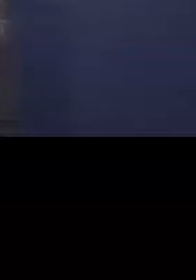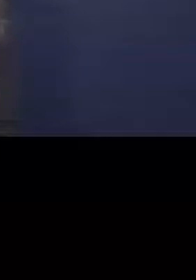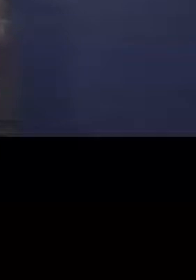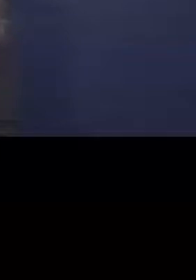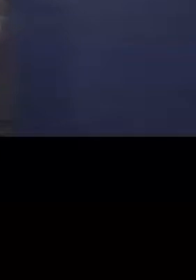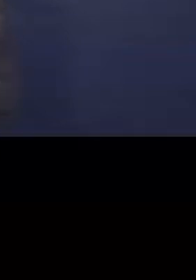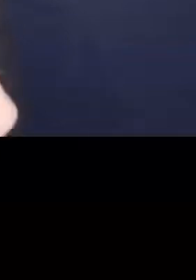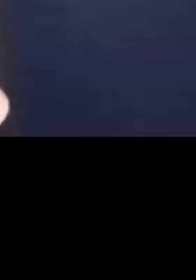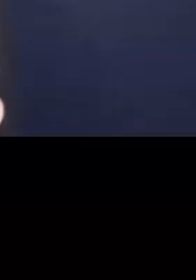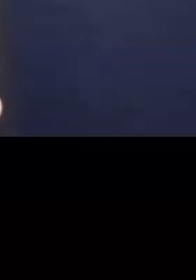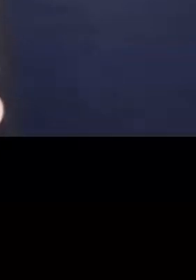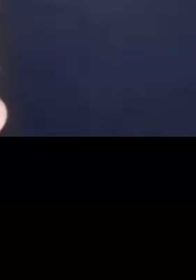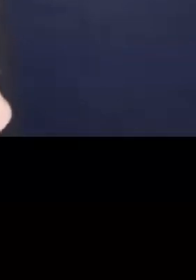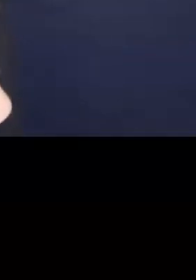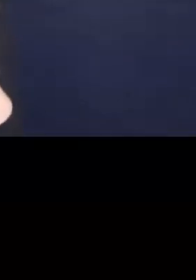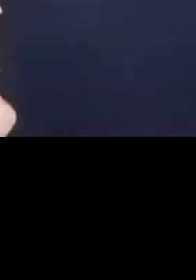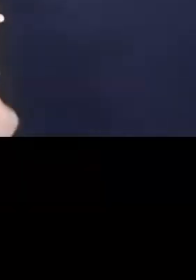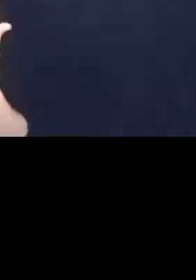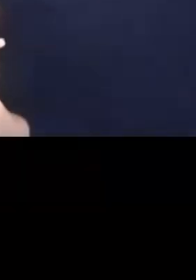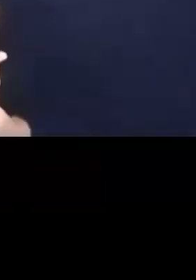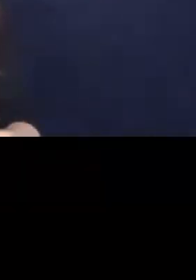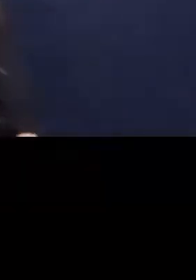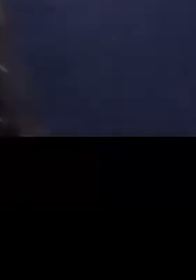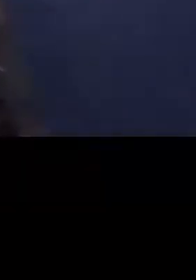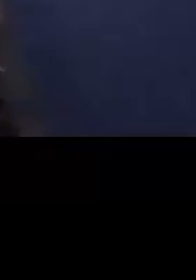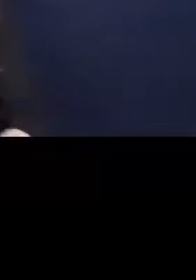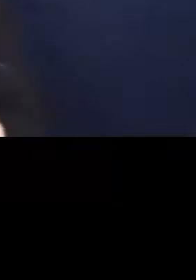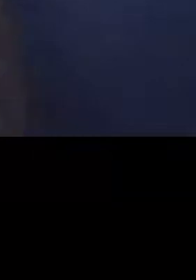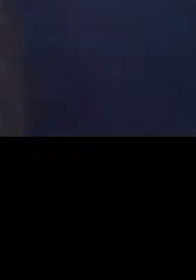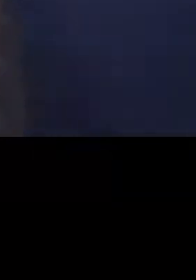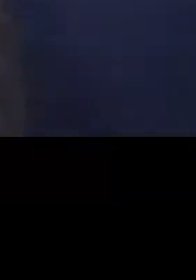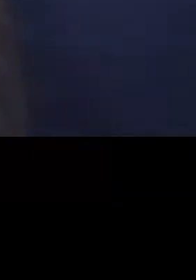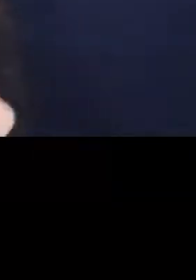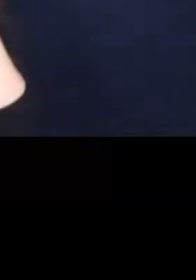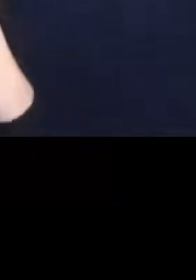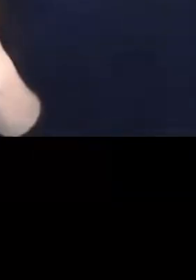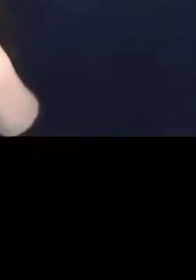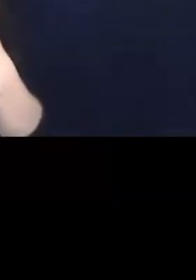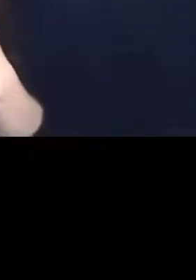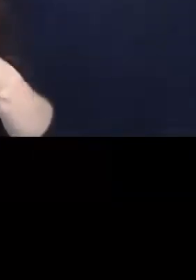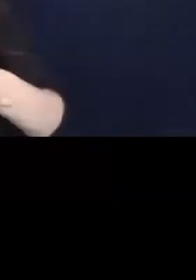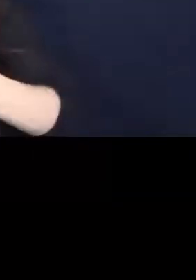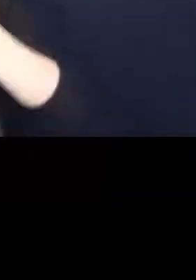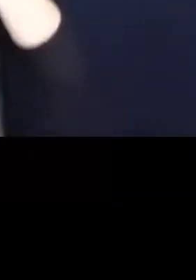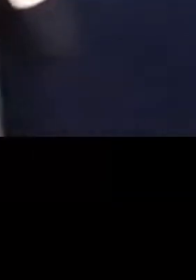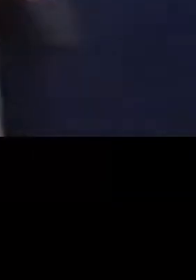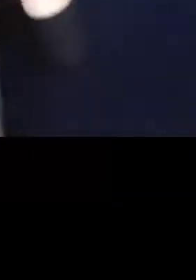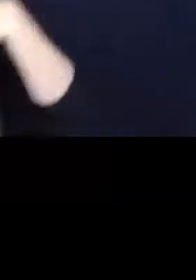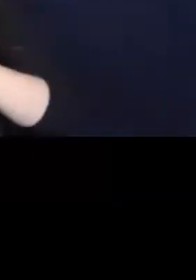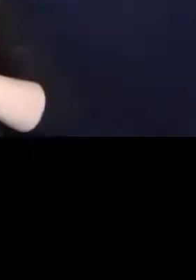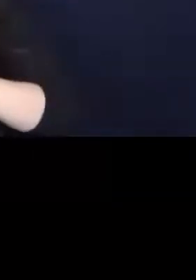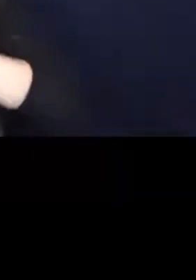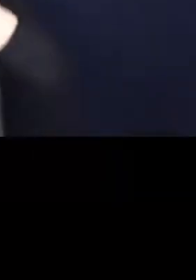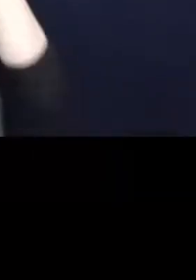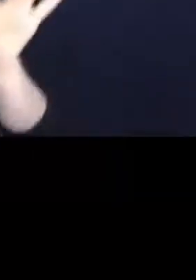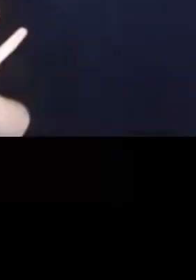Okay, thank you very much for listening to the presentation. I can see that a number of questions have appeared